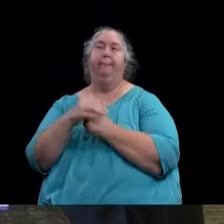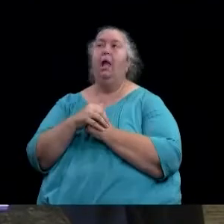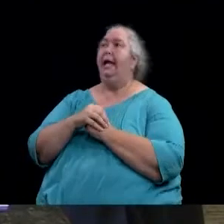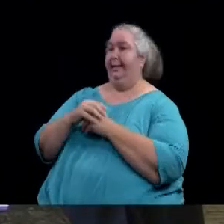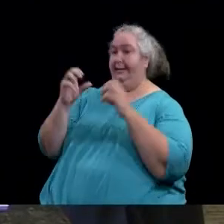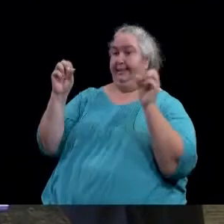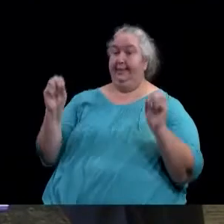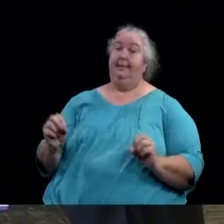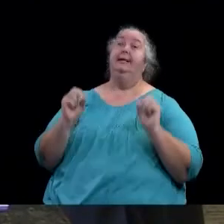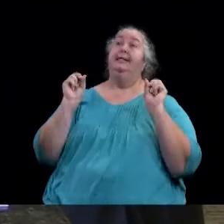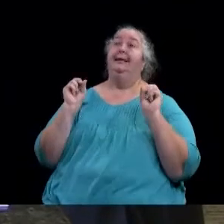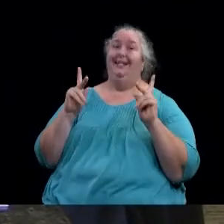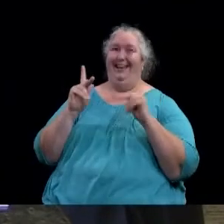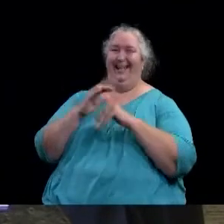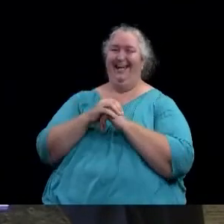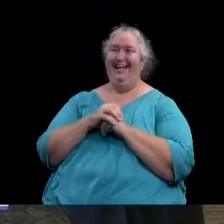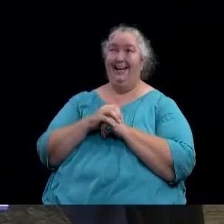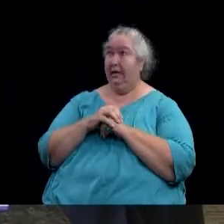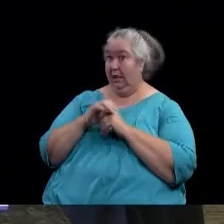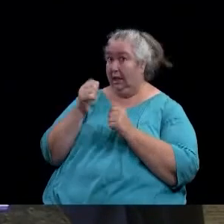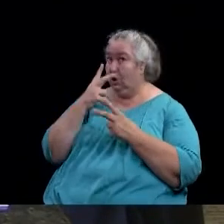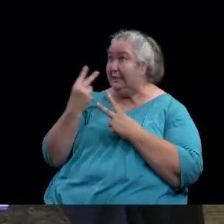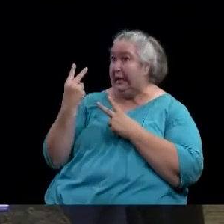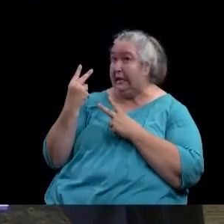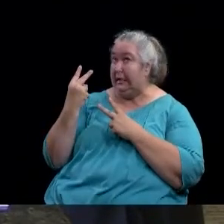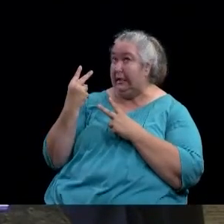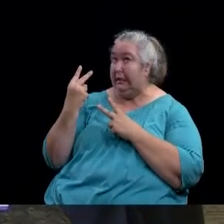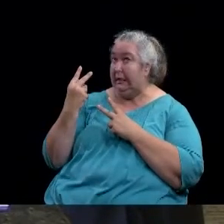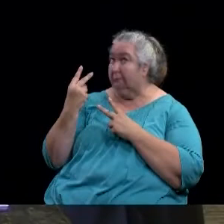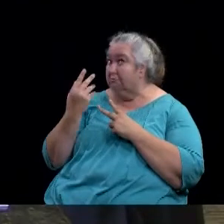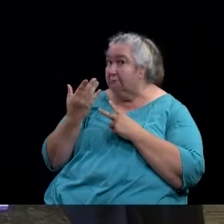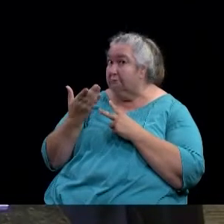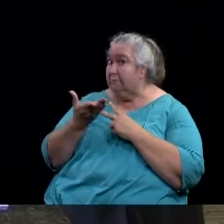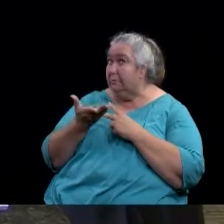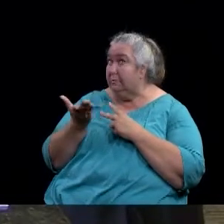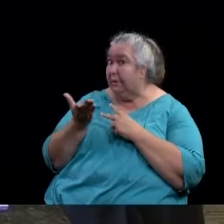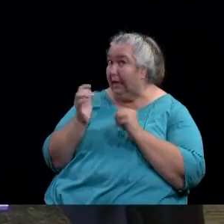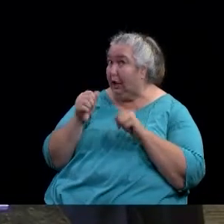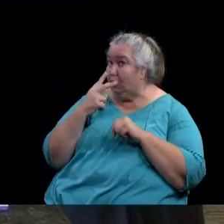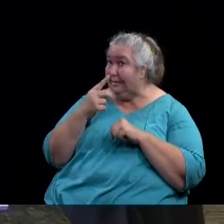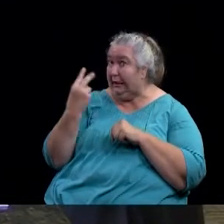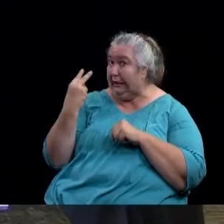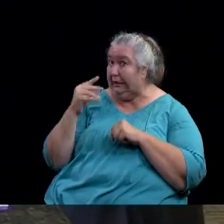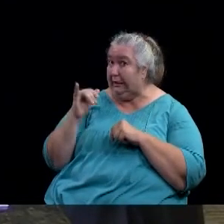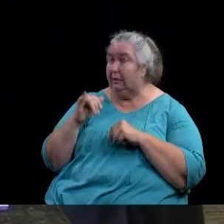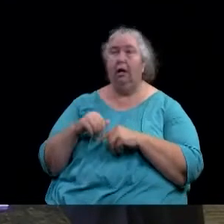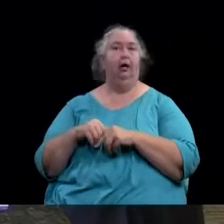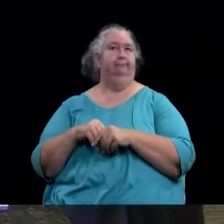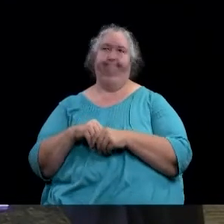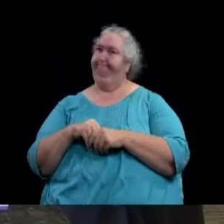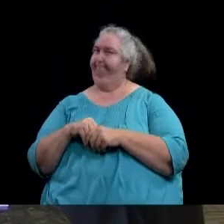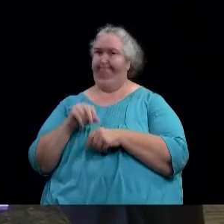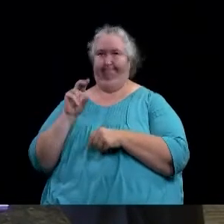see it on my side. I just want to make sure you can see it as well. No. Not yet, no. No? Okay.